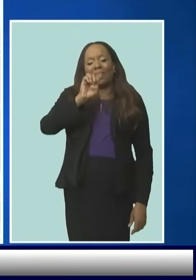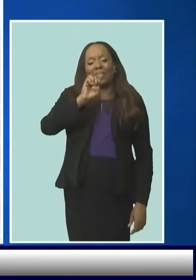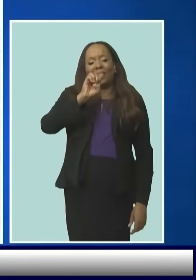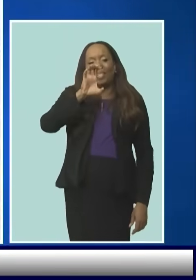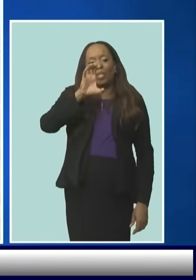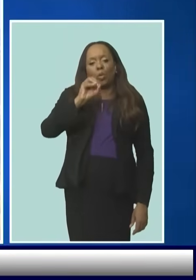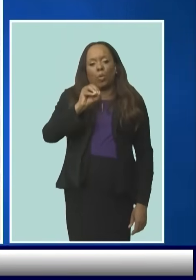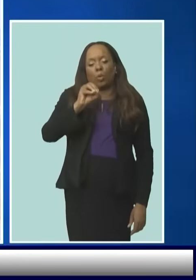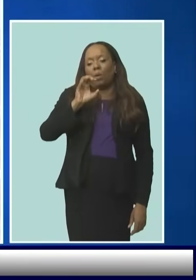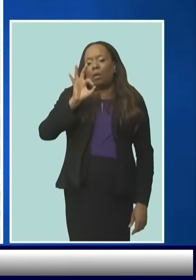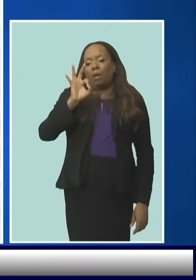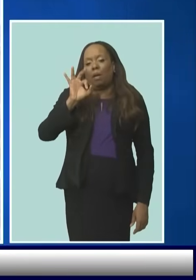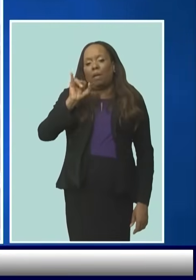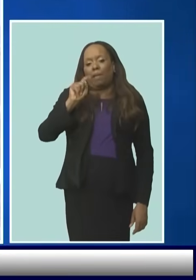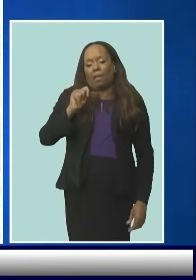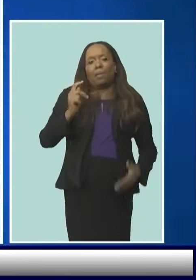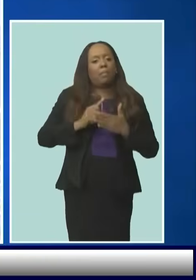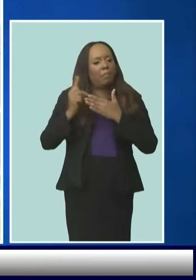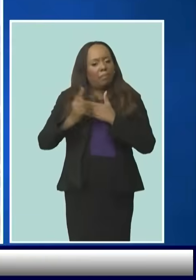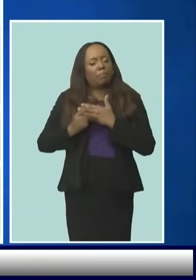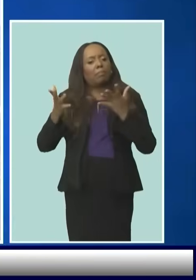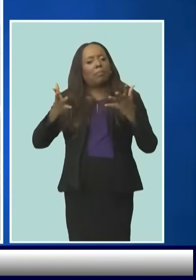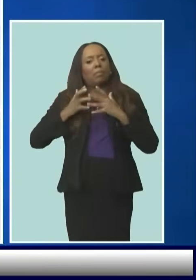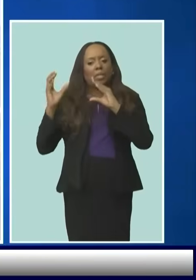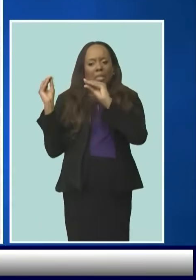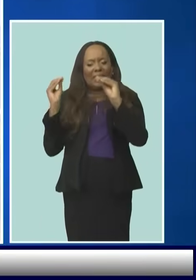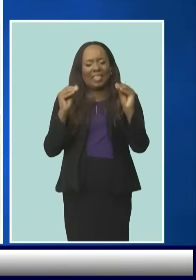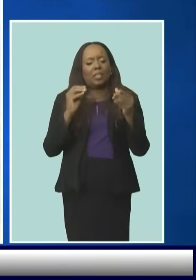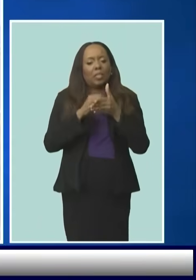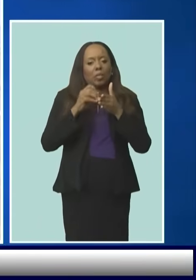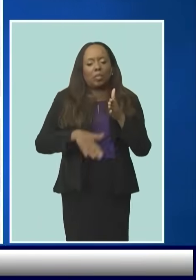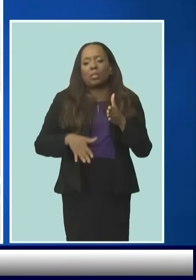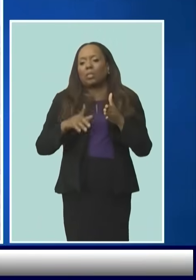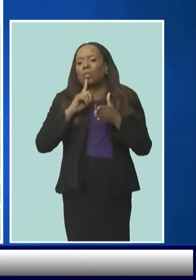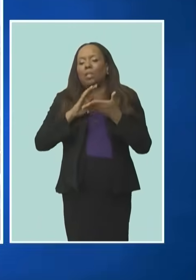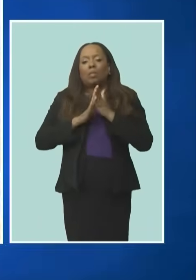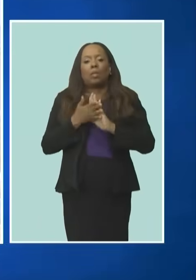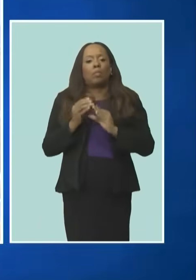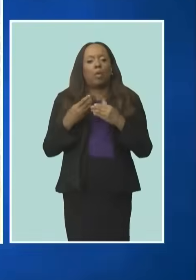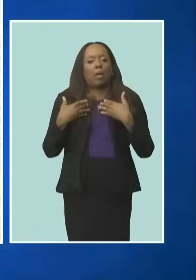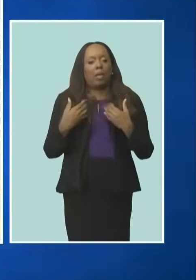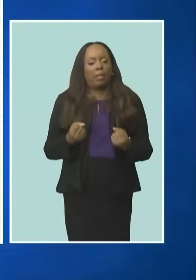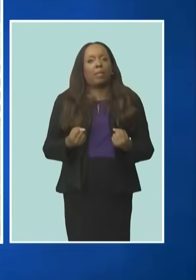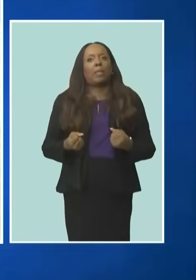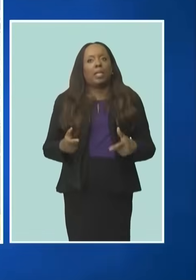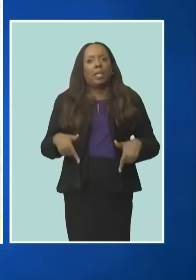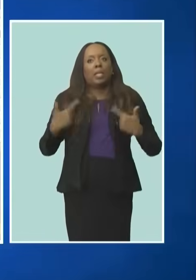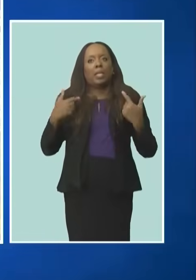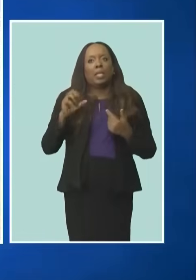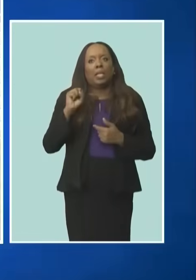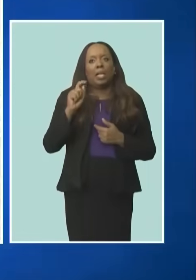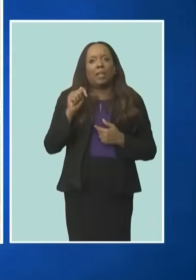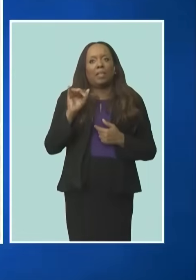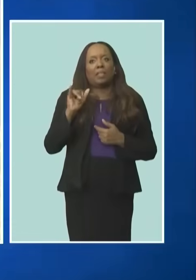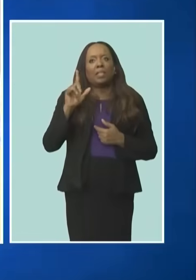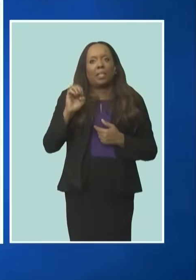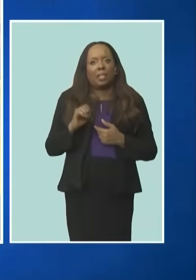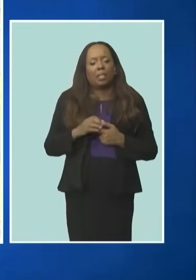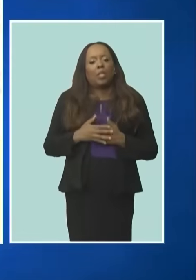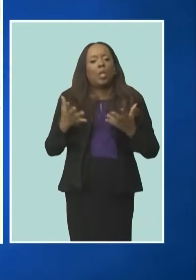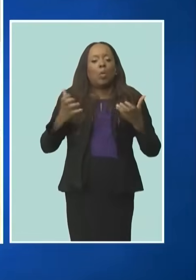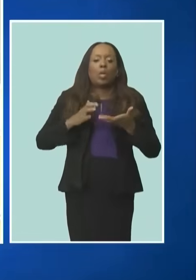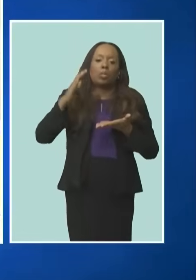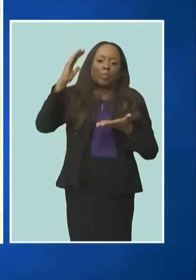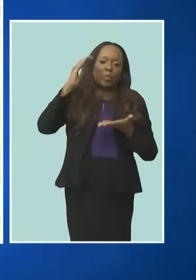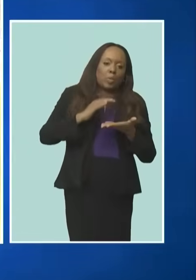talk and promote to students the importance of maintaining a healthy lifestyle, but also teaching them about the 5 R's of reduce,